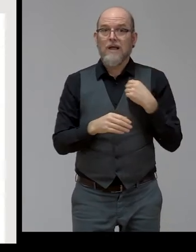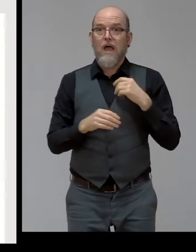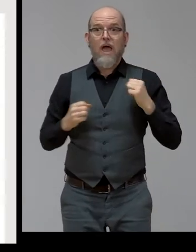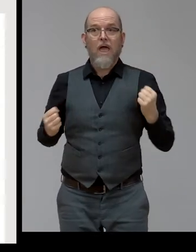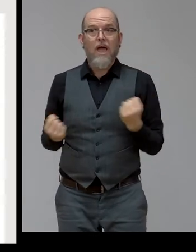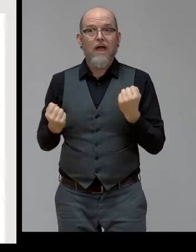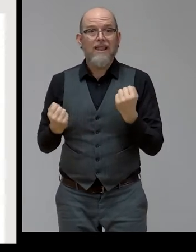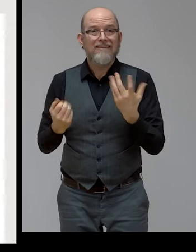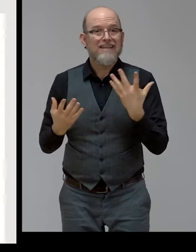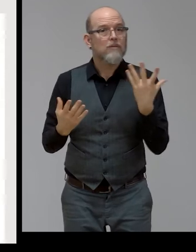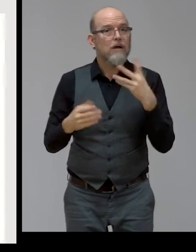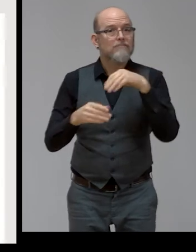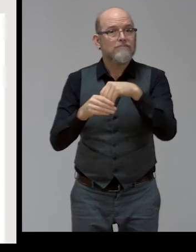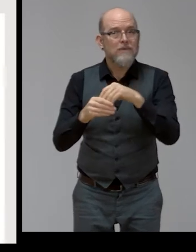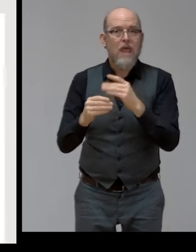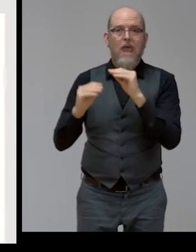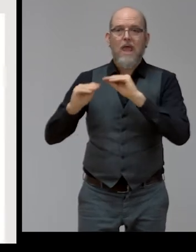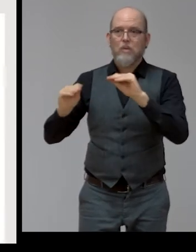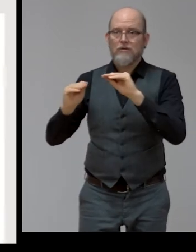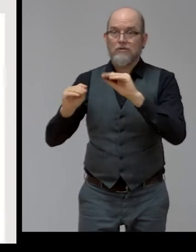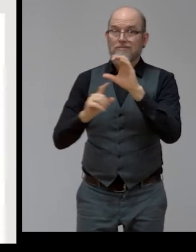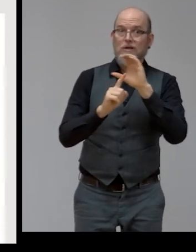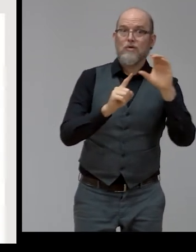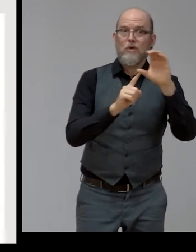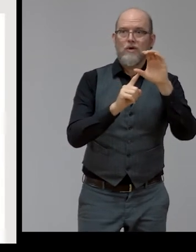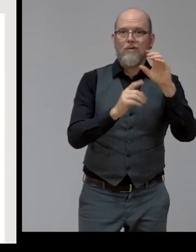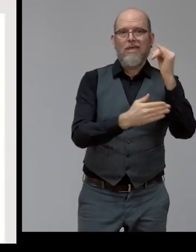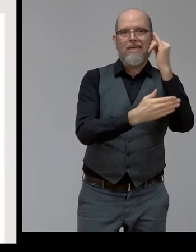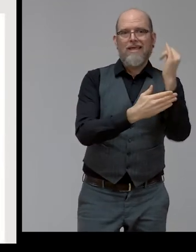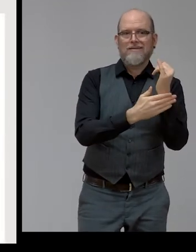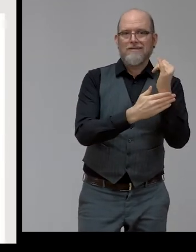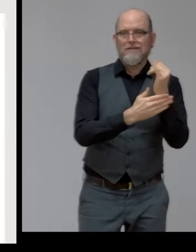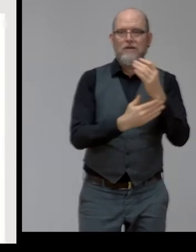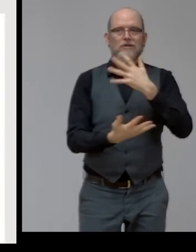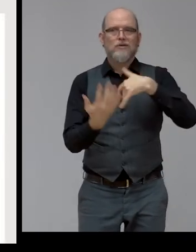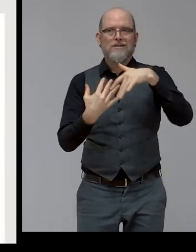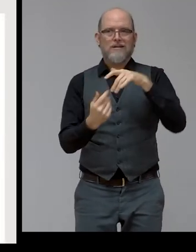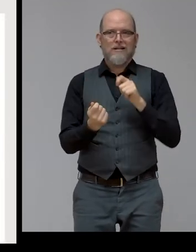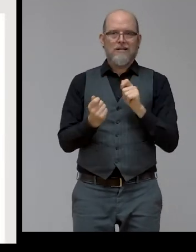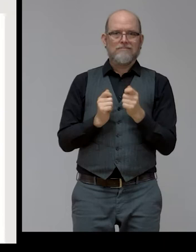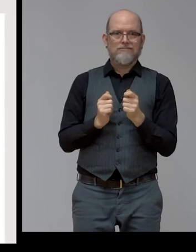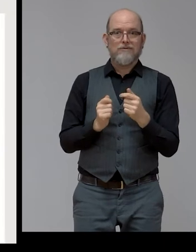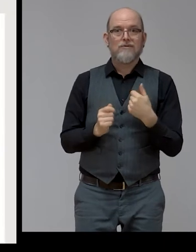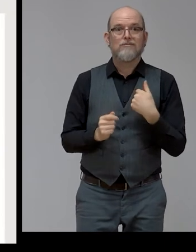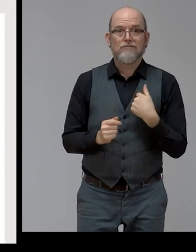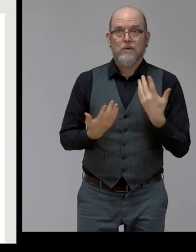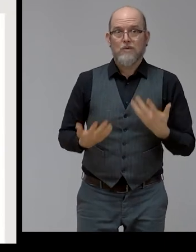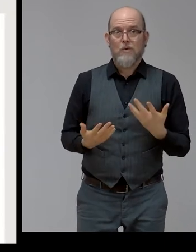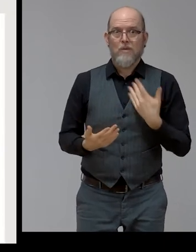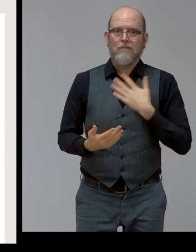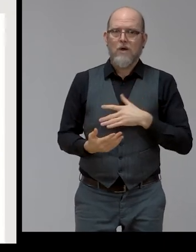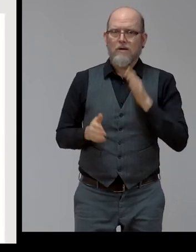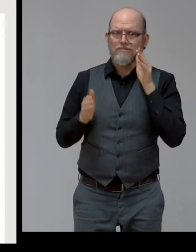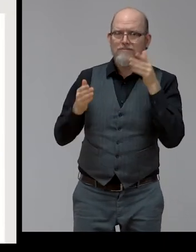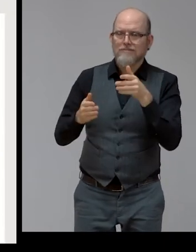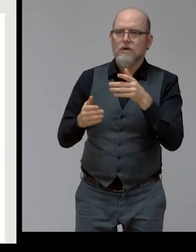education, culture and arts, and social change. And today I will tell you a little bit about our social change programs,